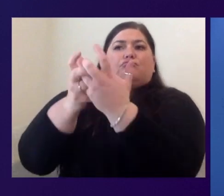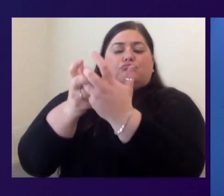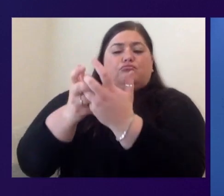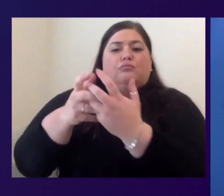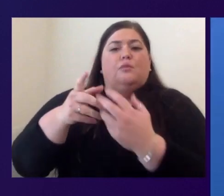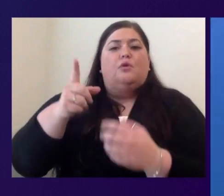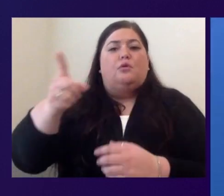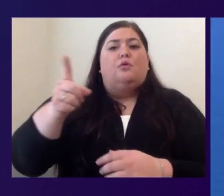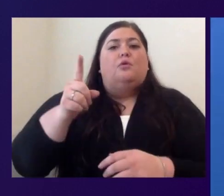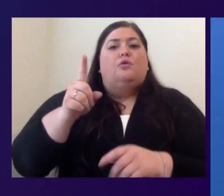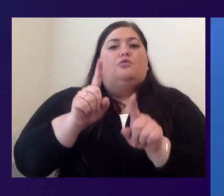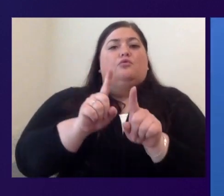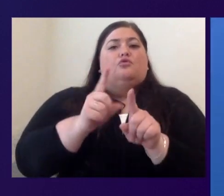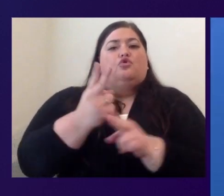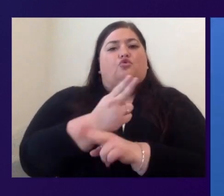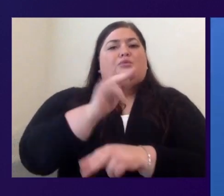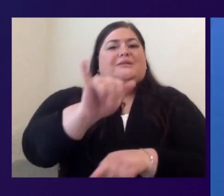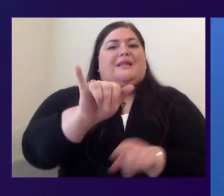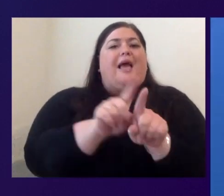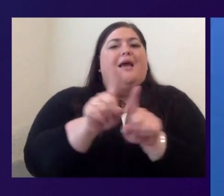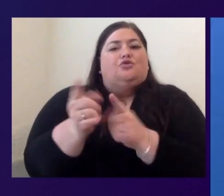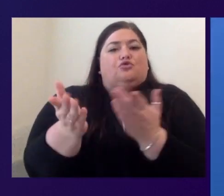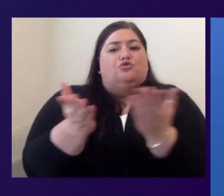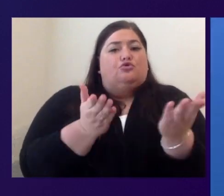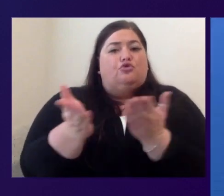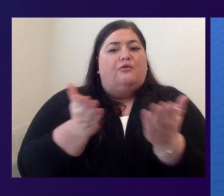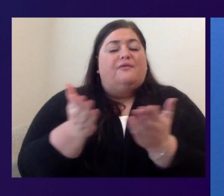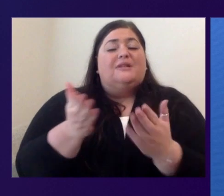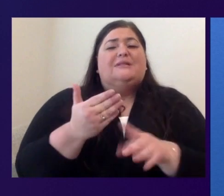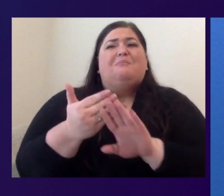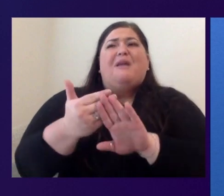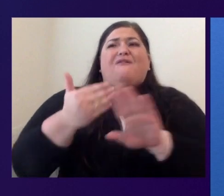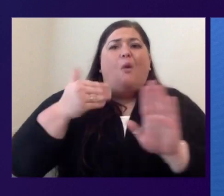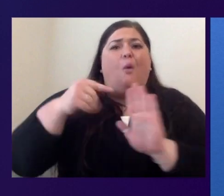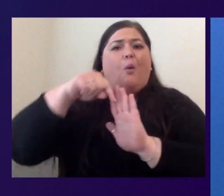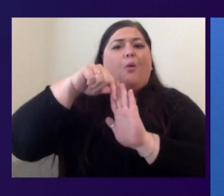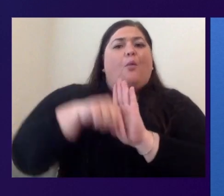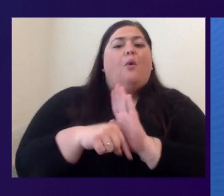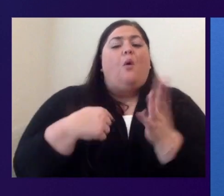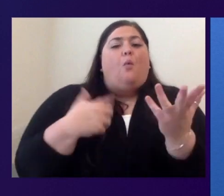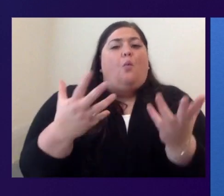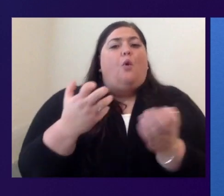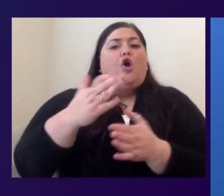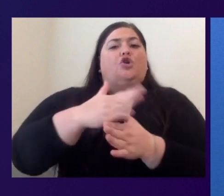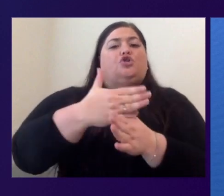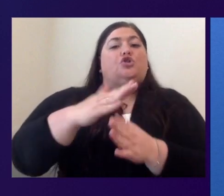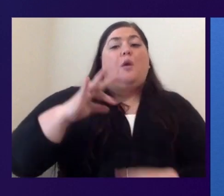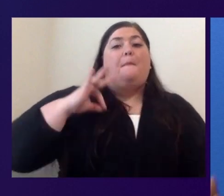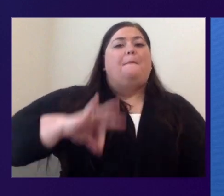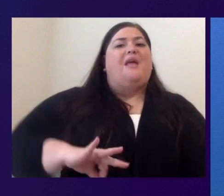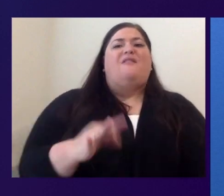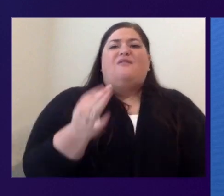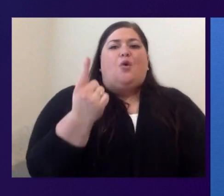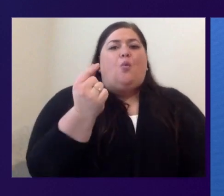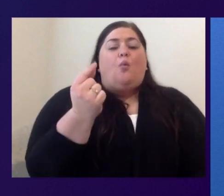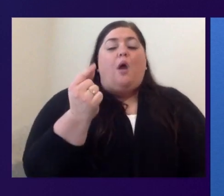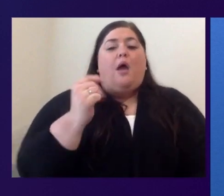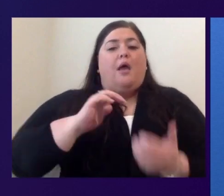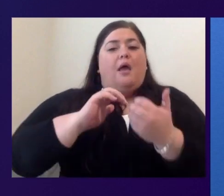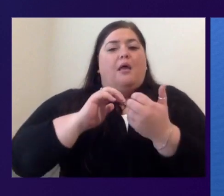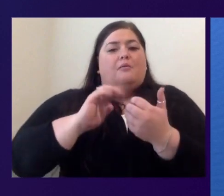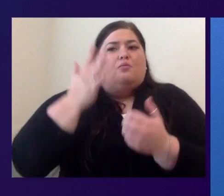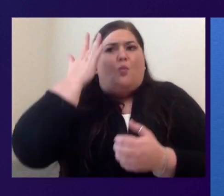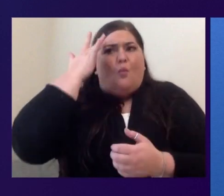service. But before I go there, I'll talk about some of the benefits that the software as a service is going to offer and why our audience needs